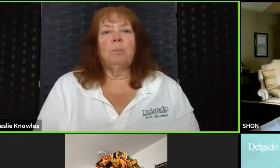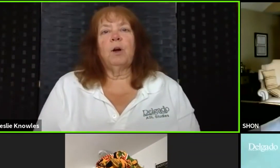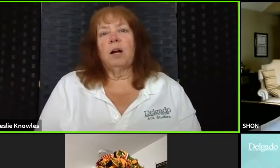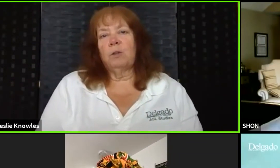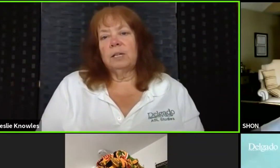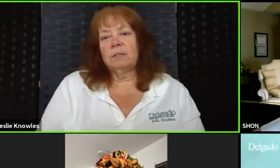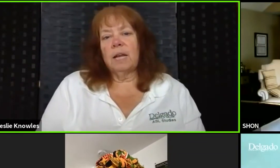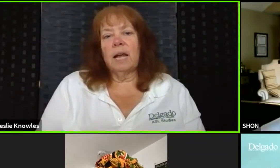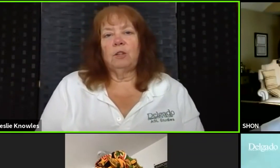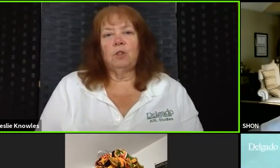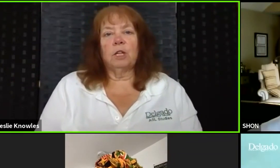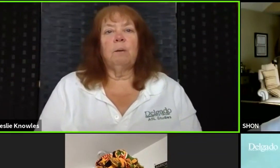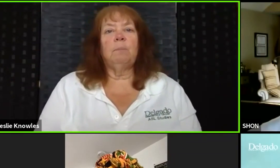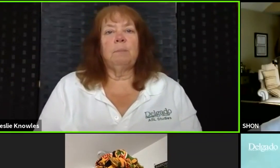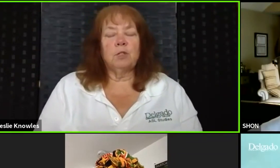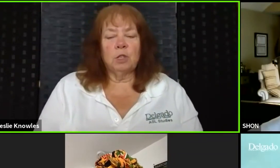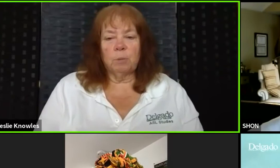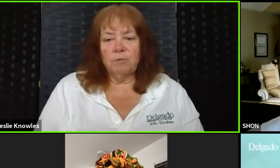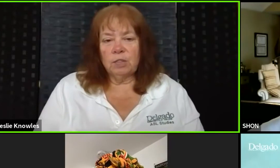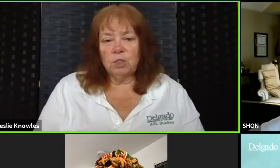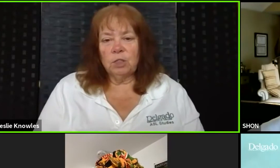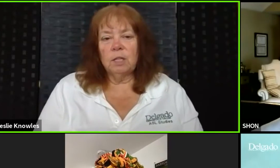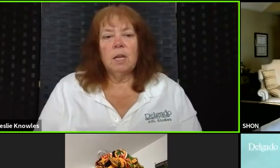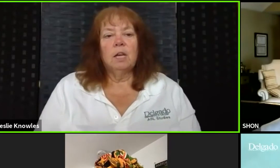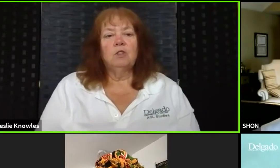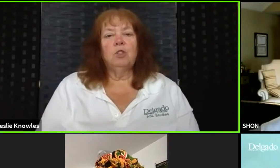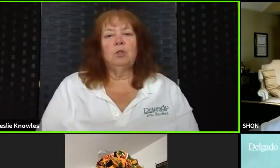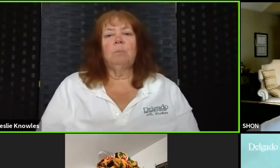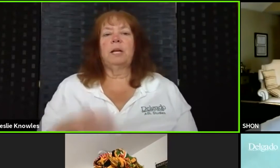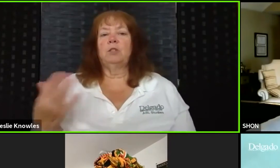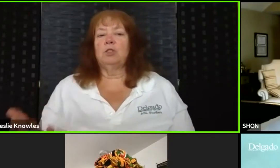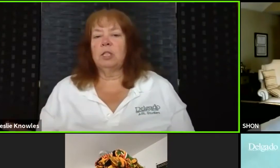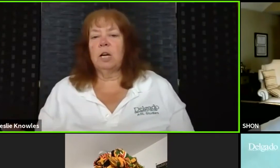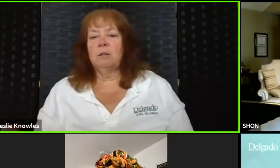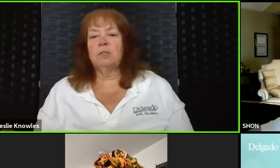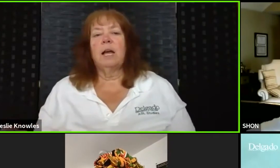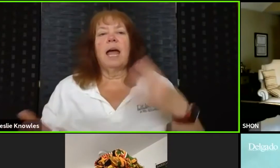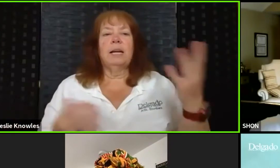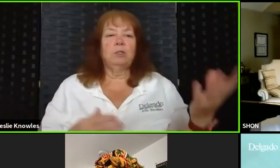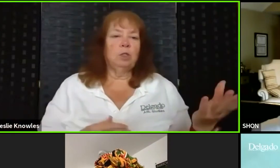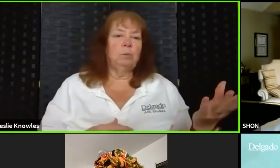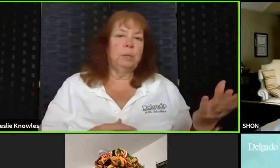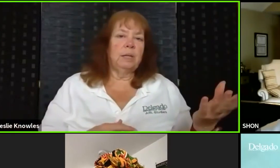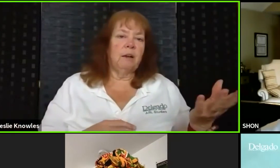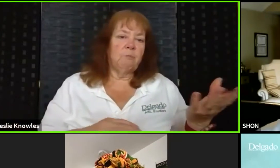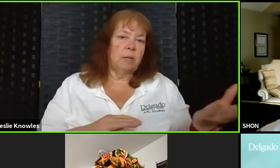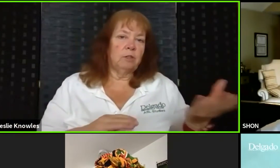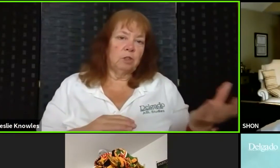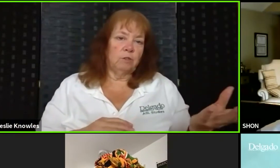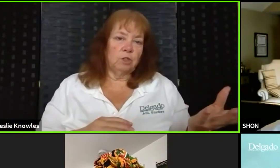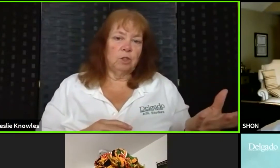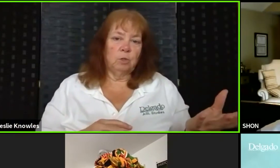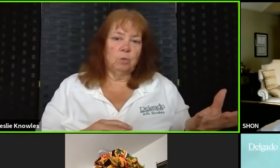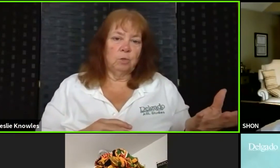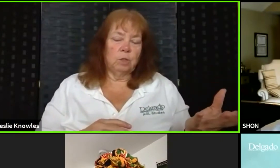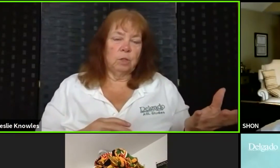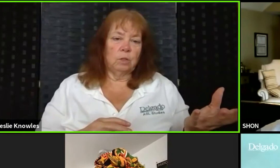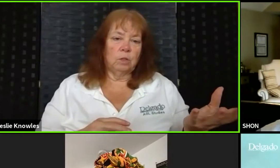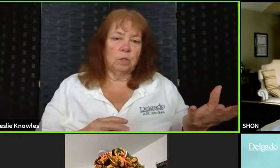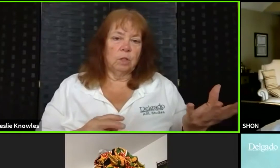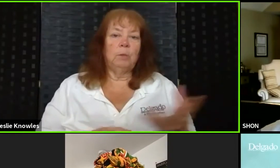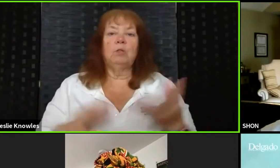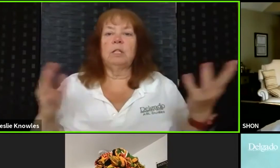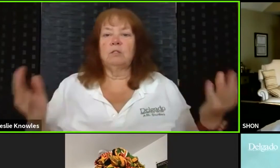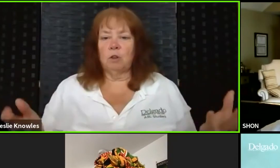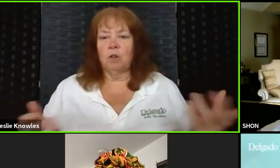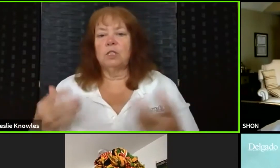show progress and your commitment to the profession, to better yourselves, and to be of better service to